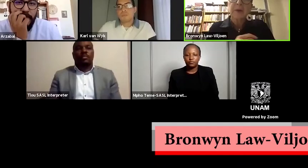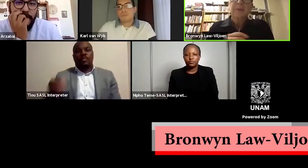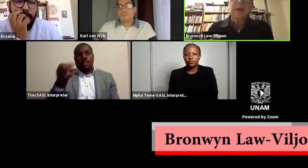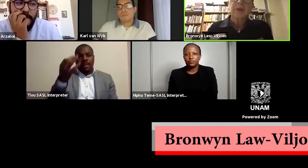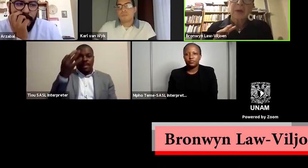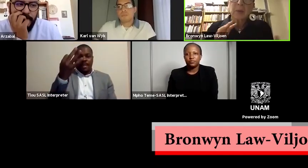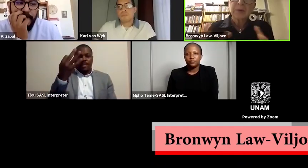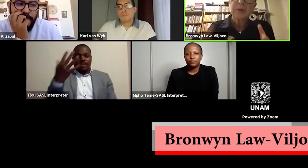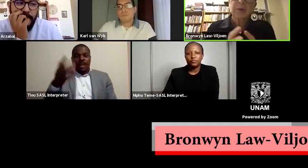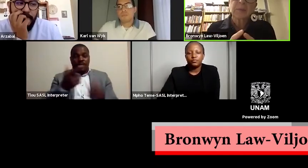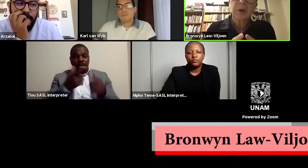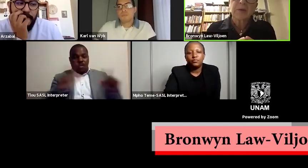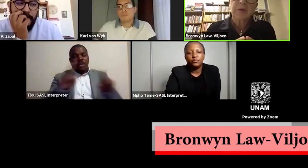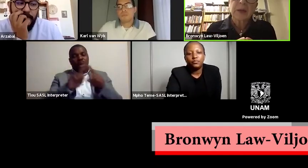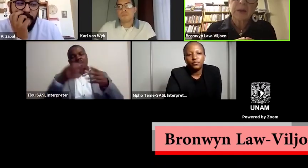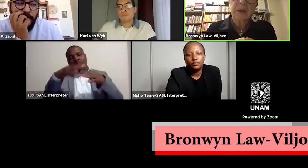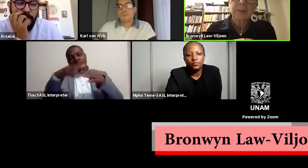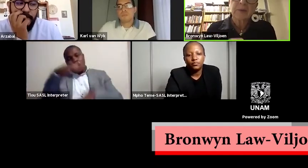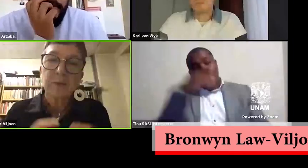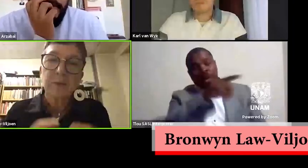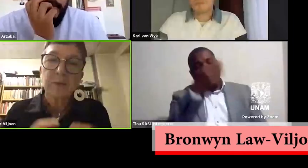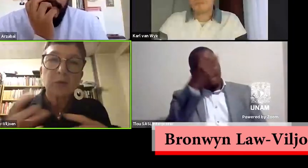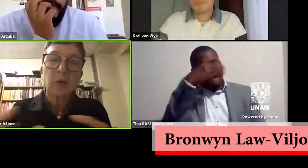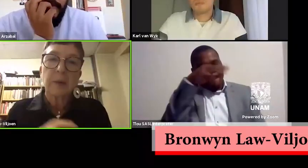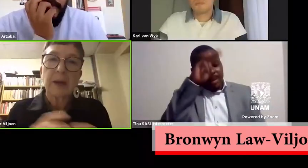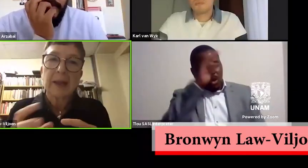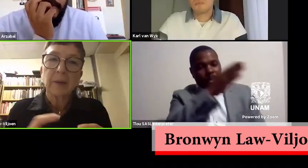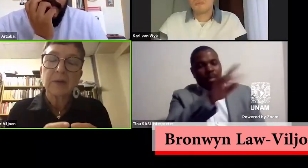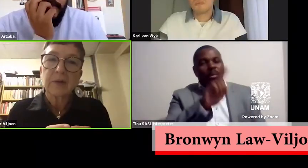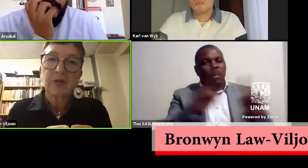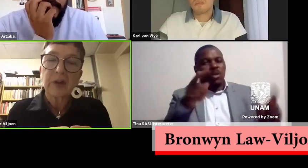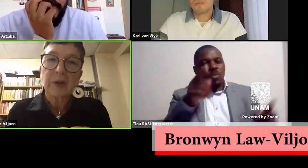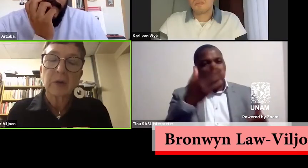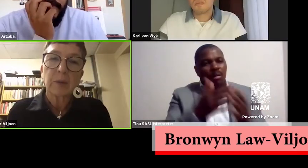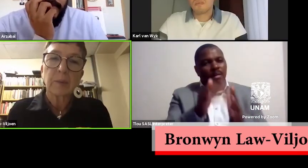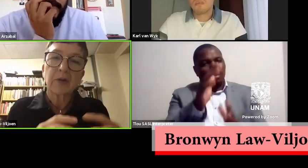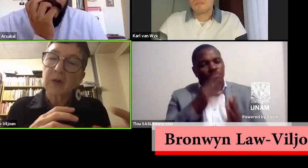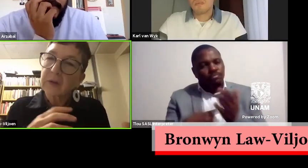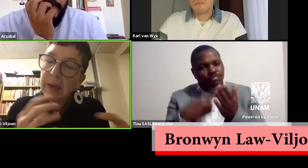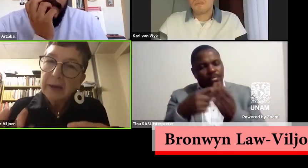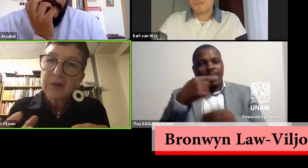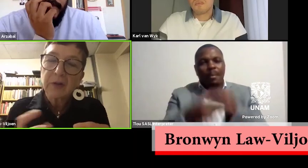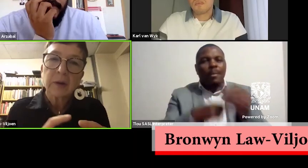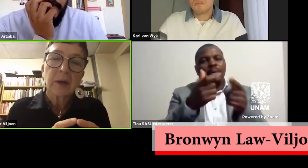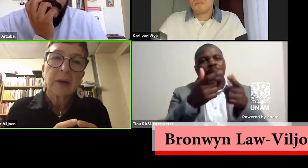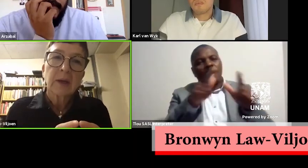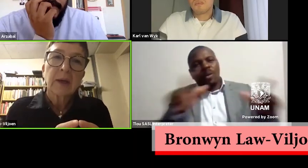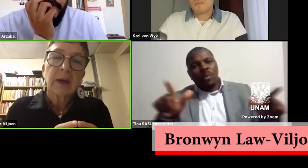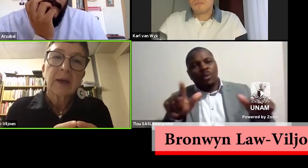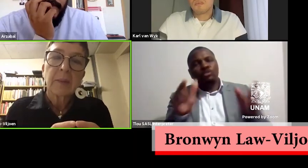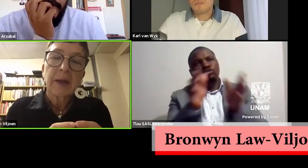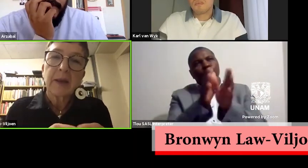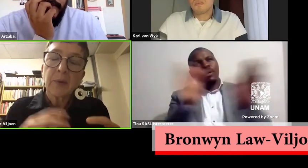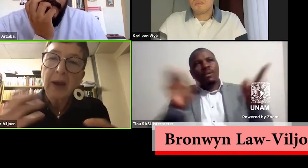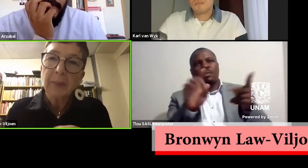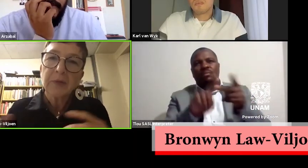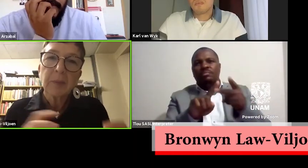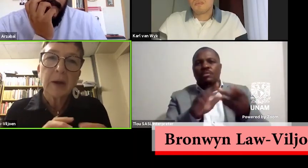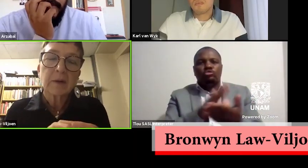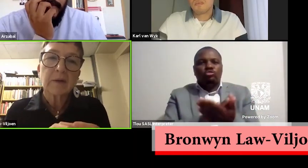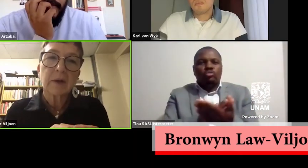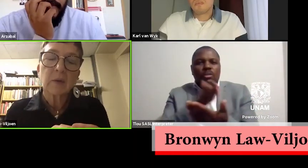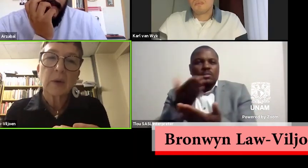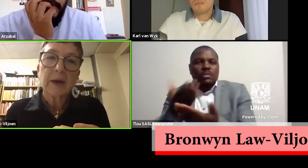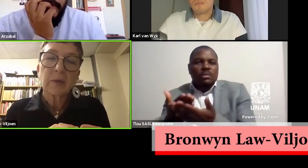so i wonder if you could both speak a little bit first of all about languages in general about translation um and then perhaps